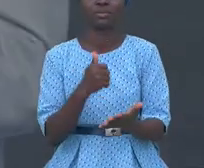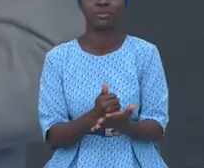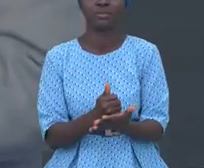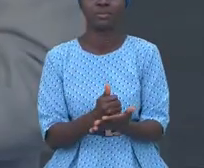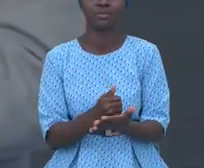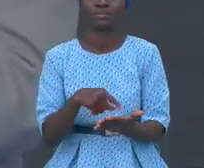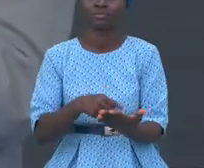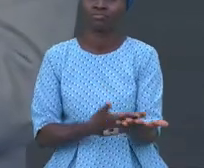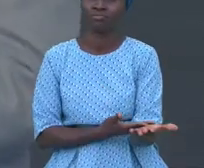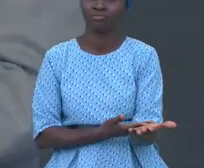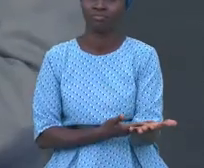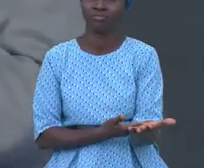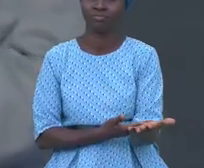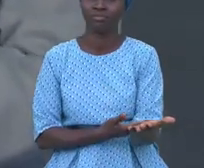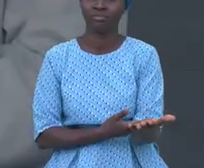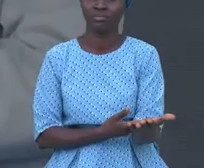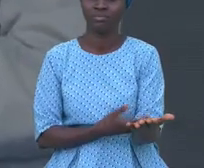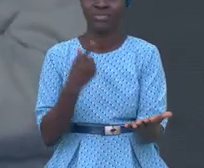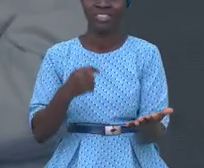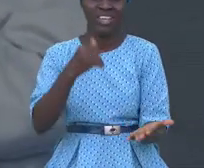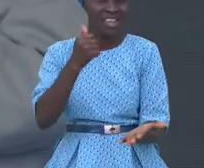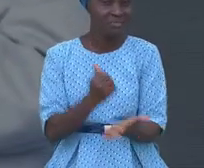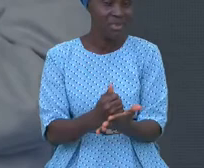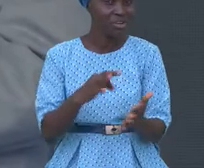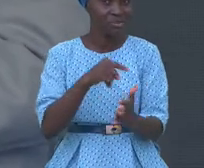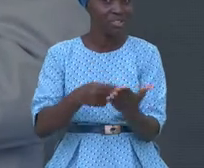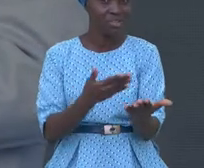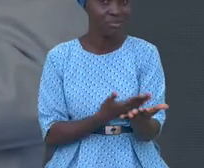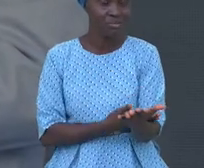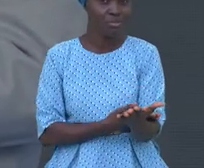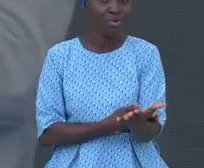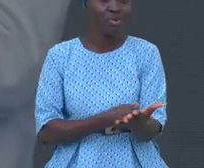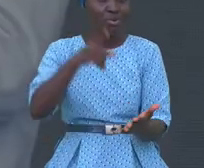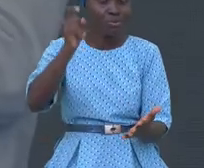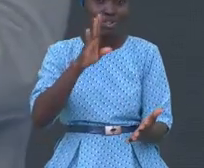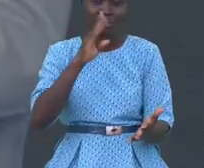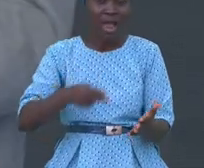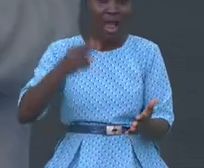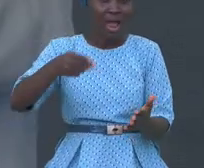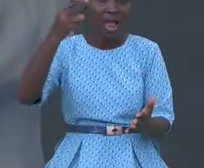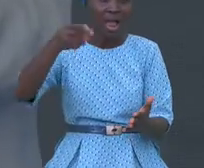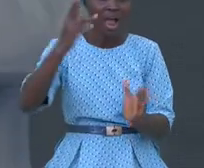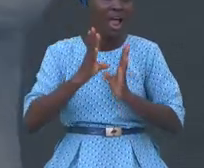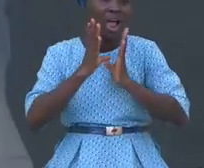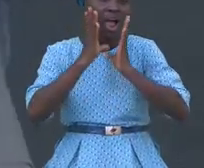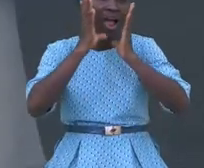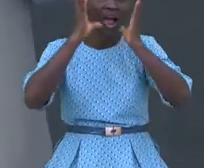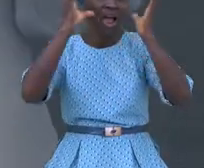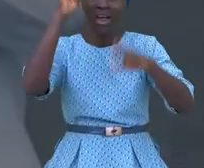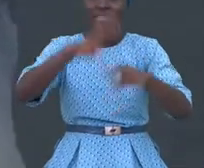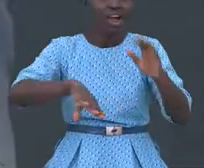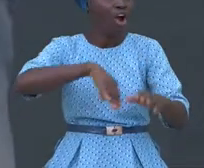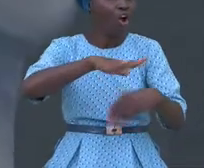This morning, the amen of this morning must be higher, greater, louder than all